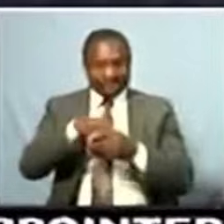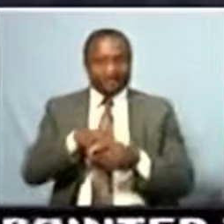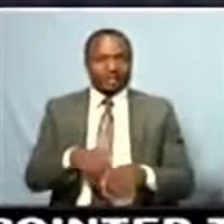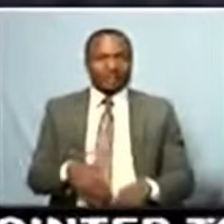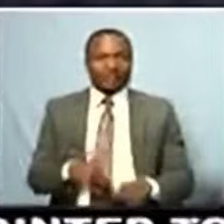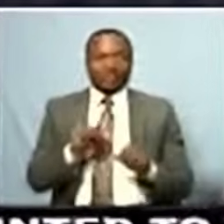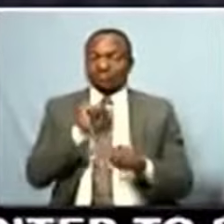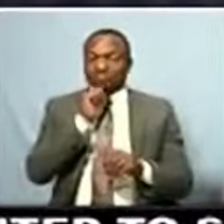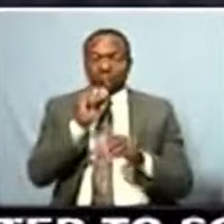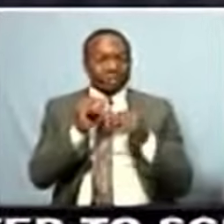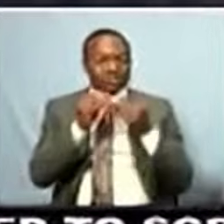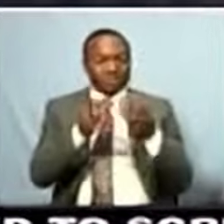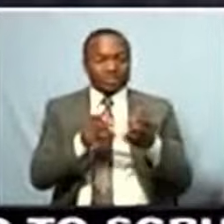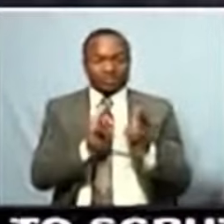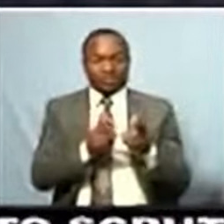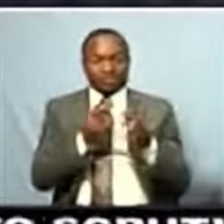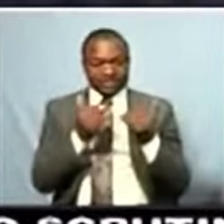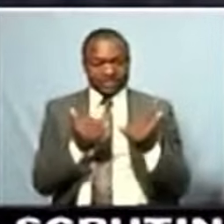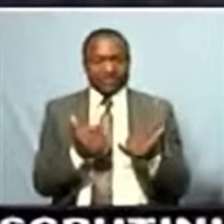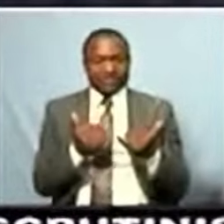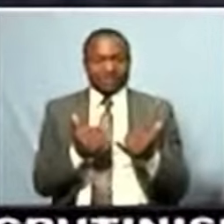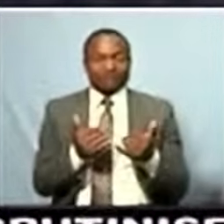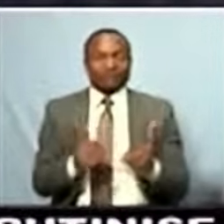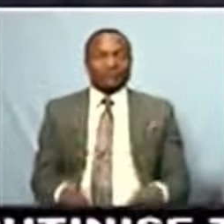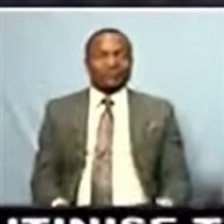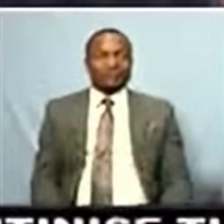Probably we may not provide the response right away.